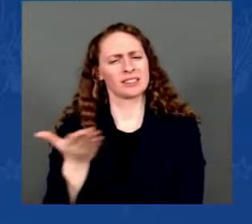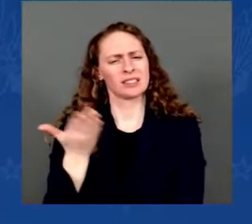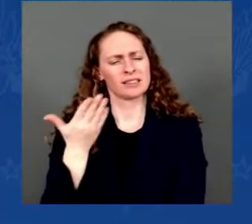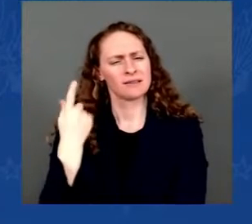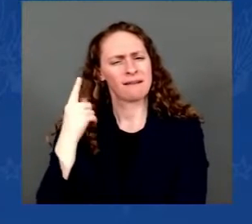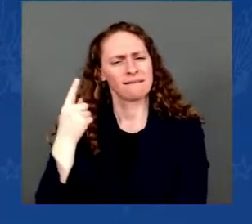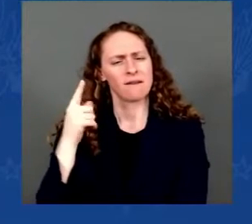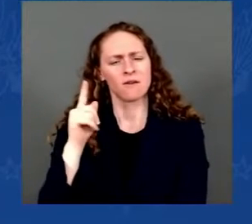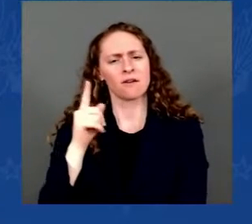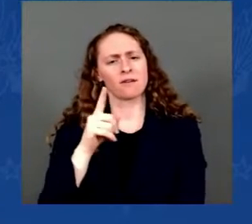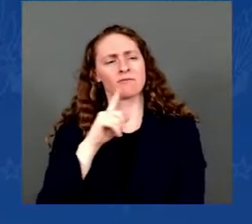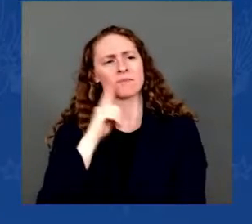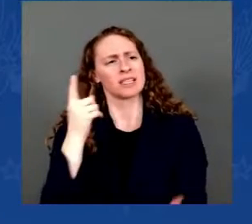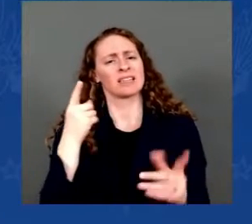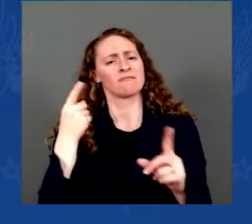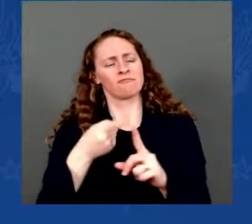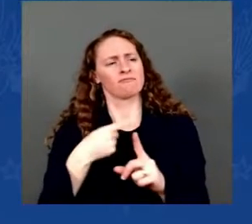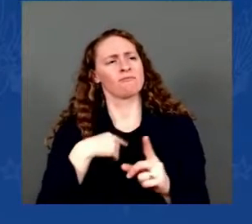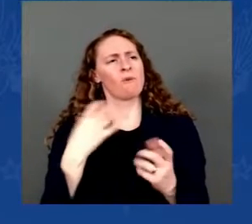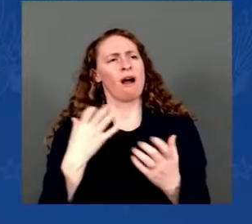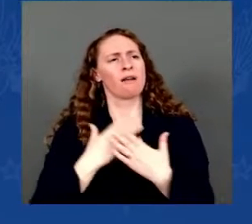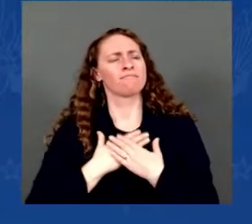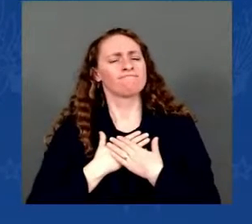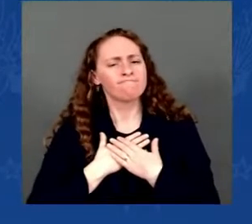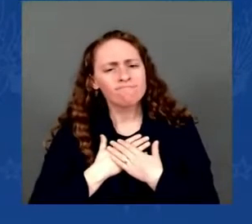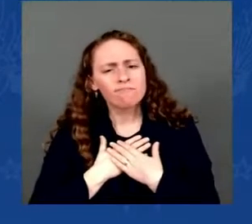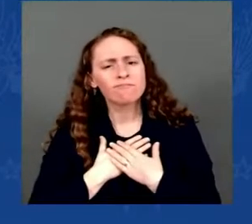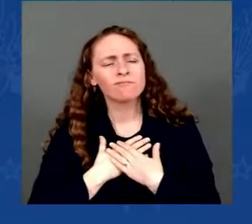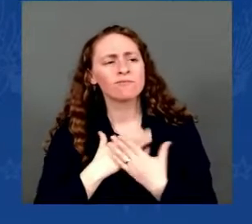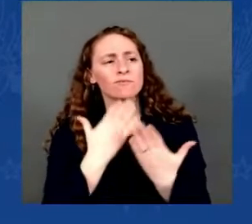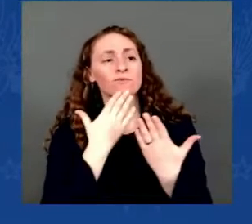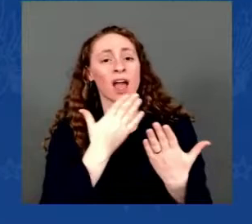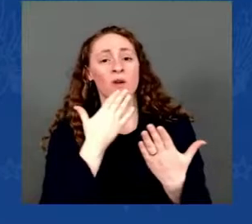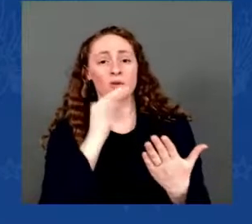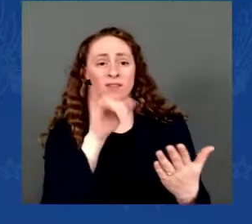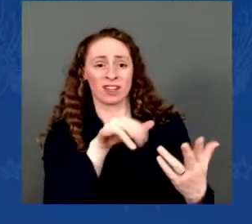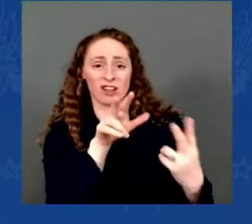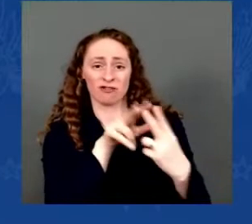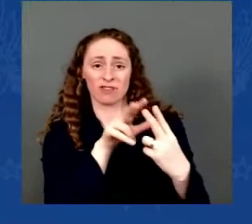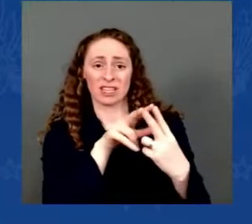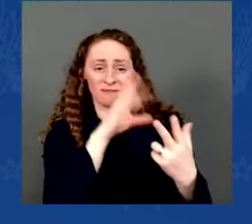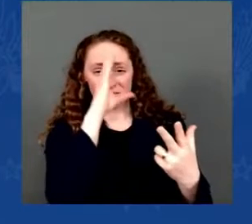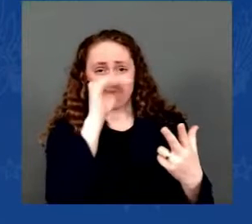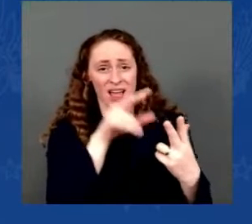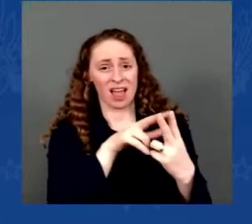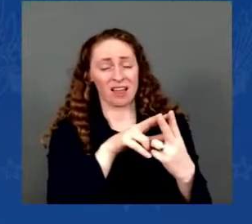duty and the indispensable, indisputable gallantry and